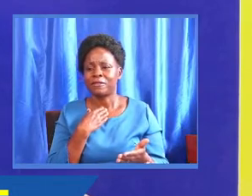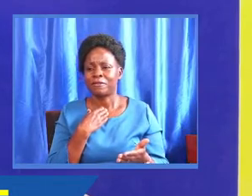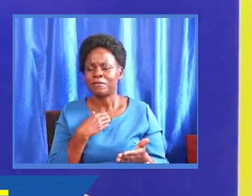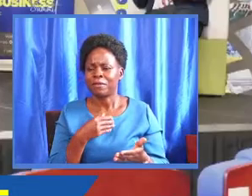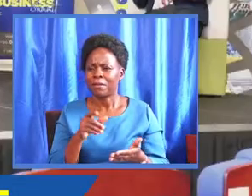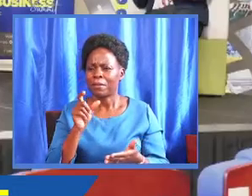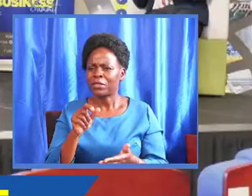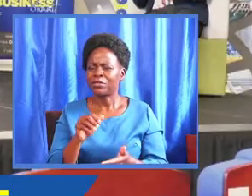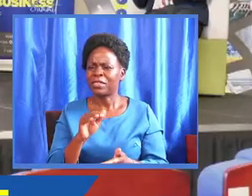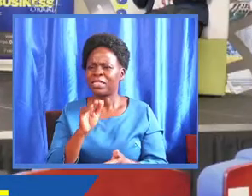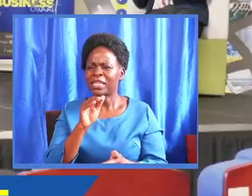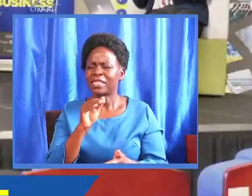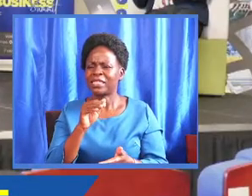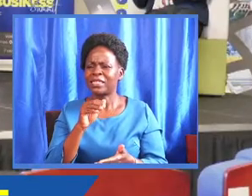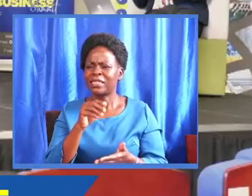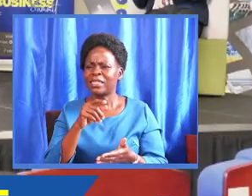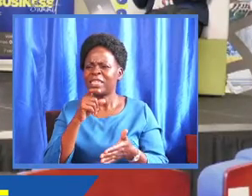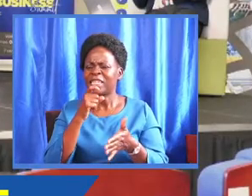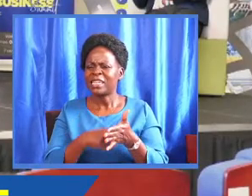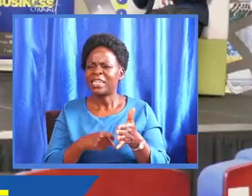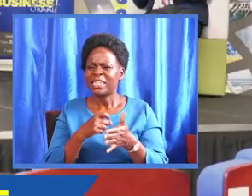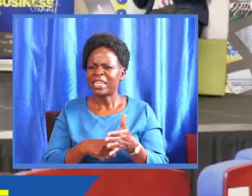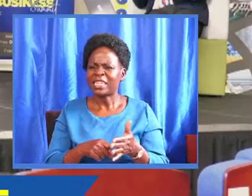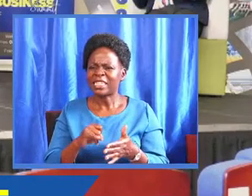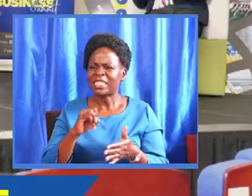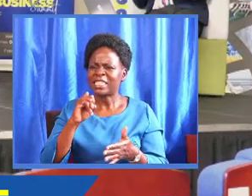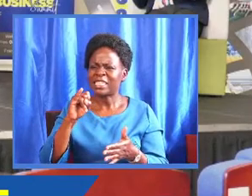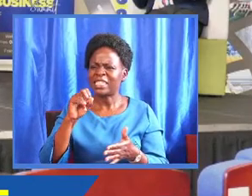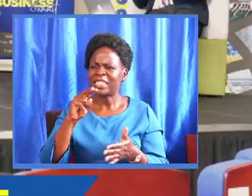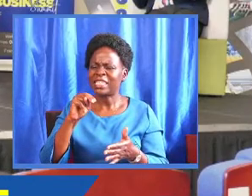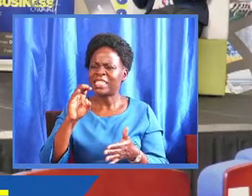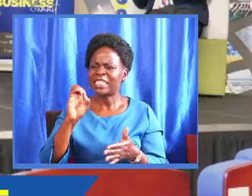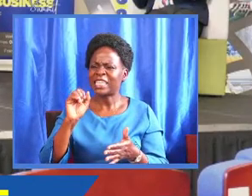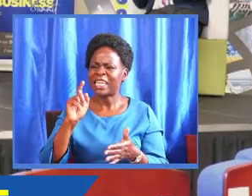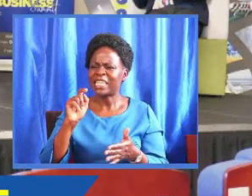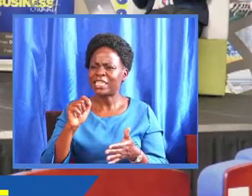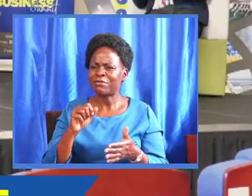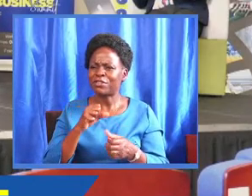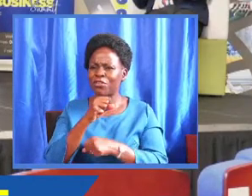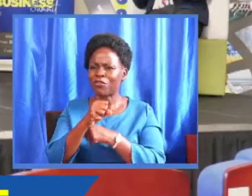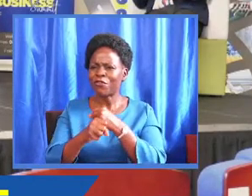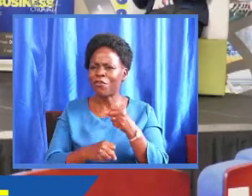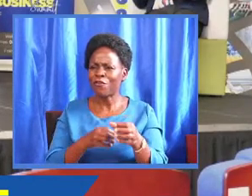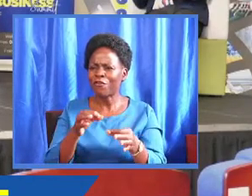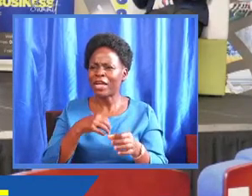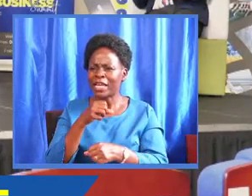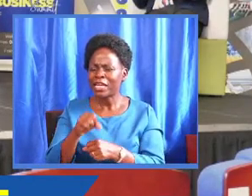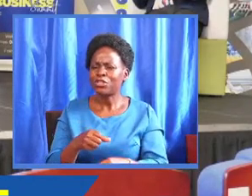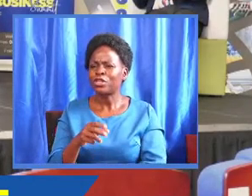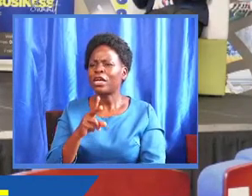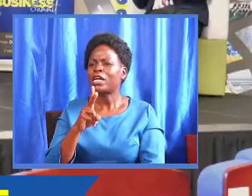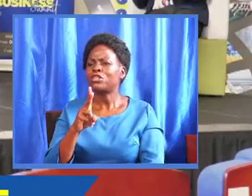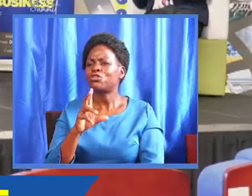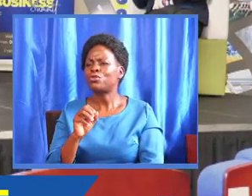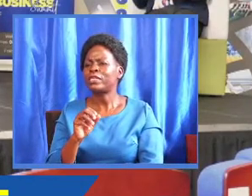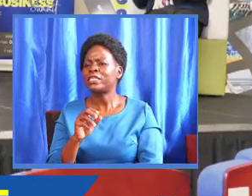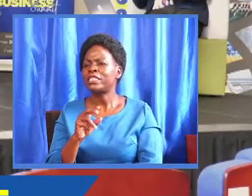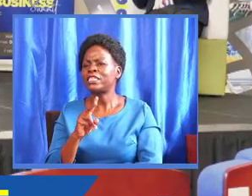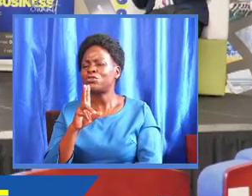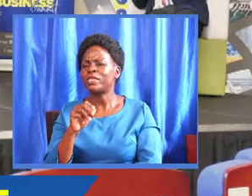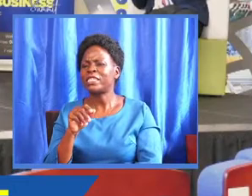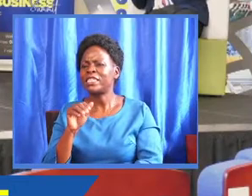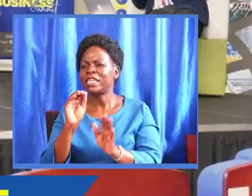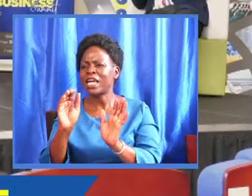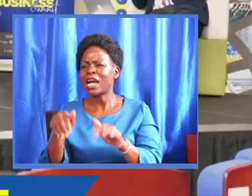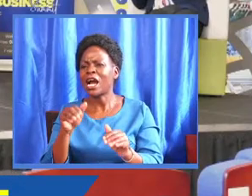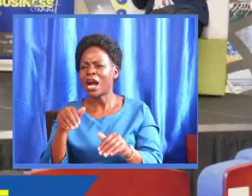Somebody is asking, what are the tax incentives for financial year 2021-22 for new investors in agroforestry? I